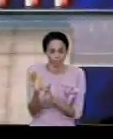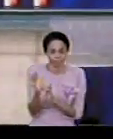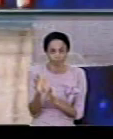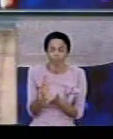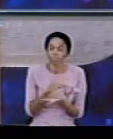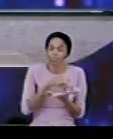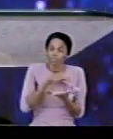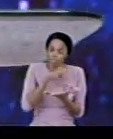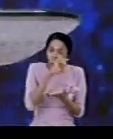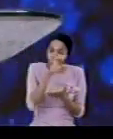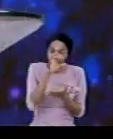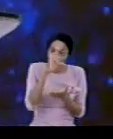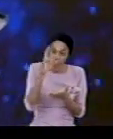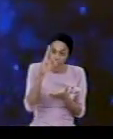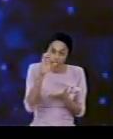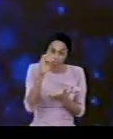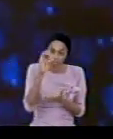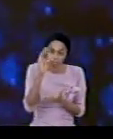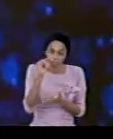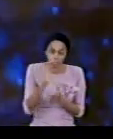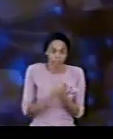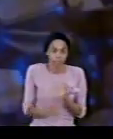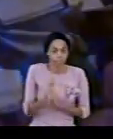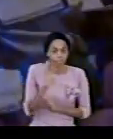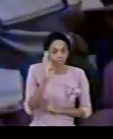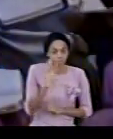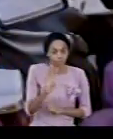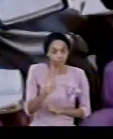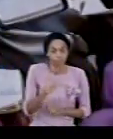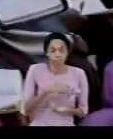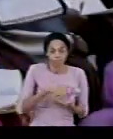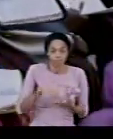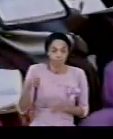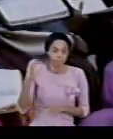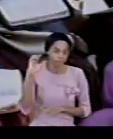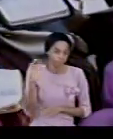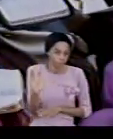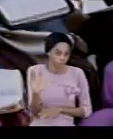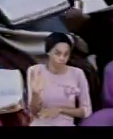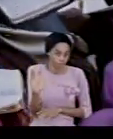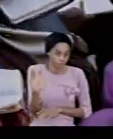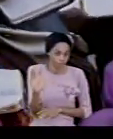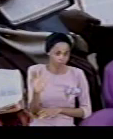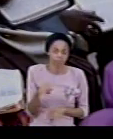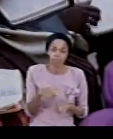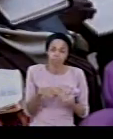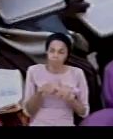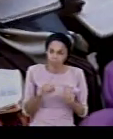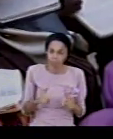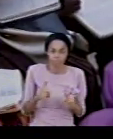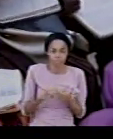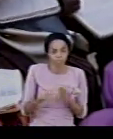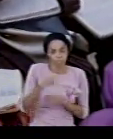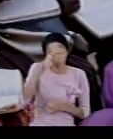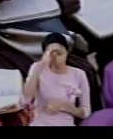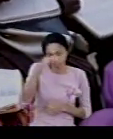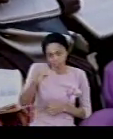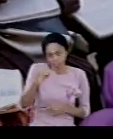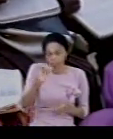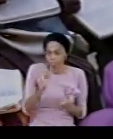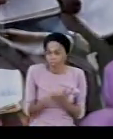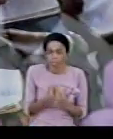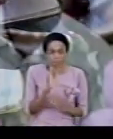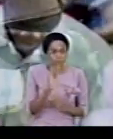chapter 4, Romans chapter 4, reading from verse 5. But to him that